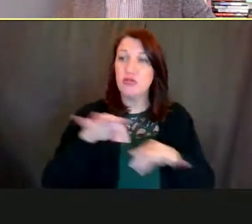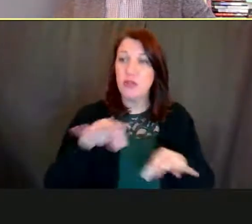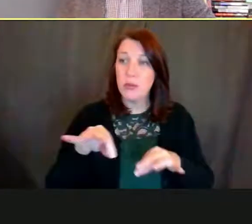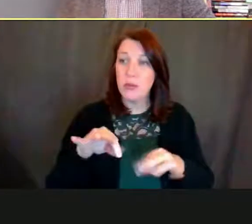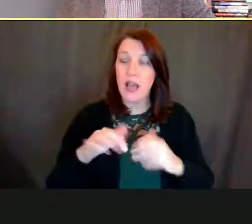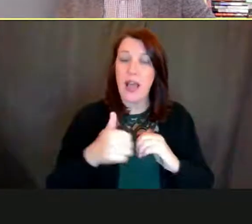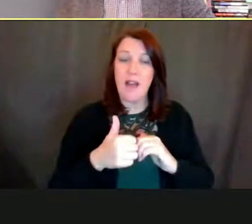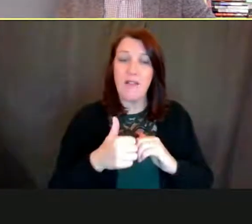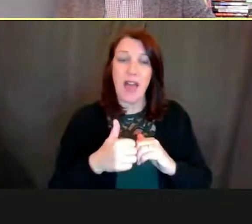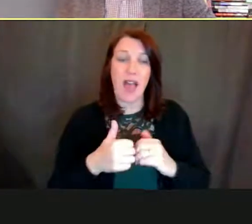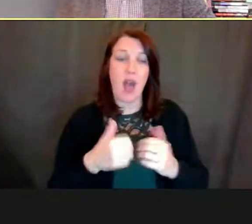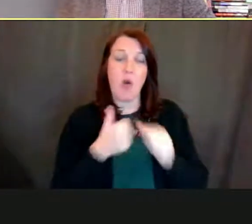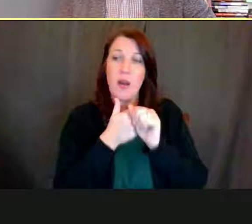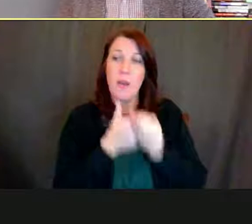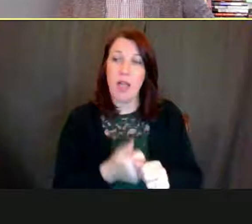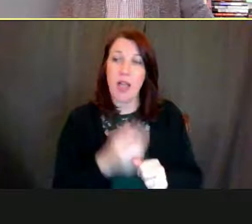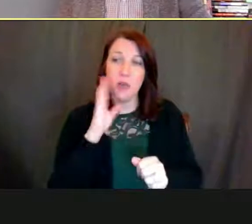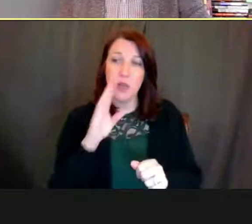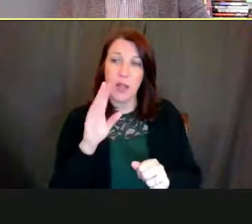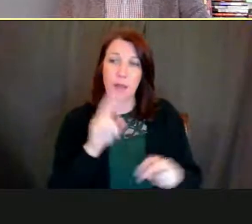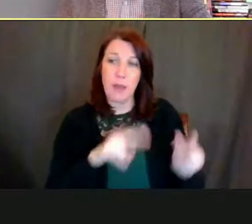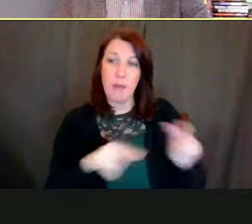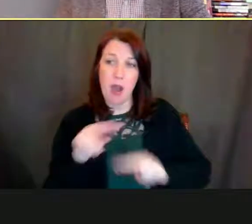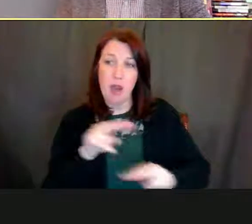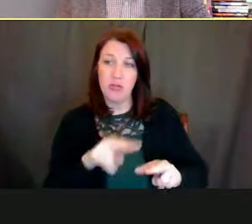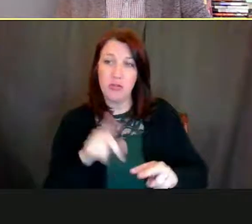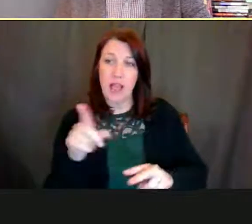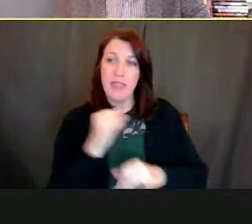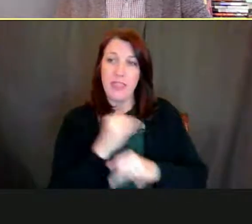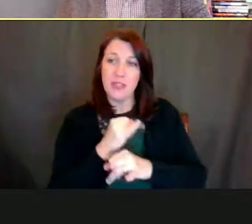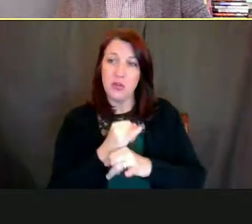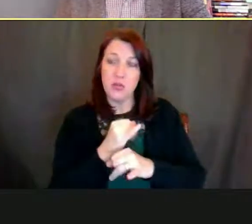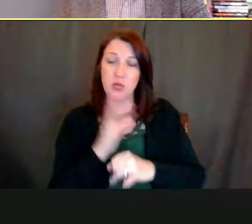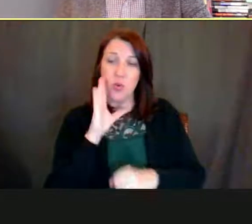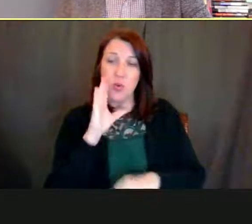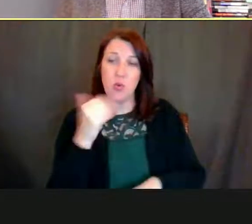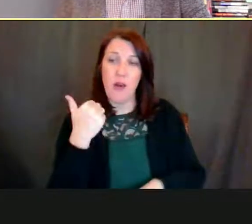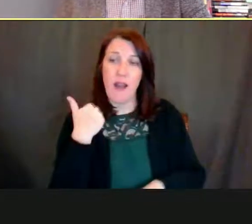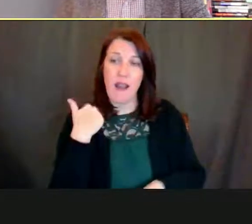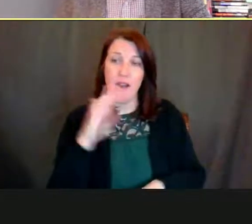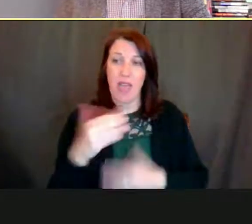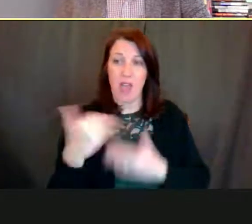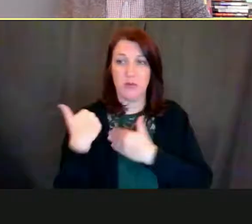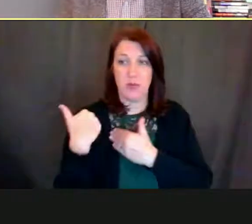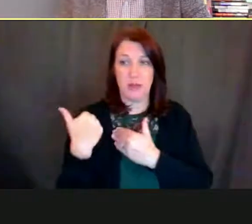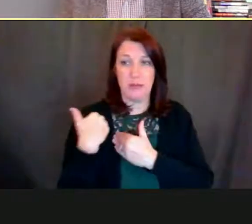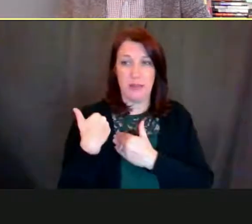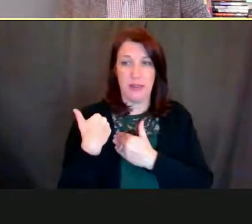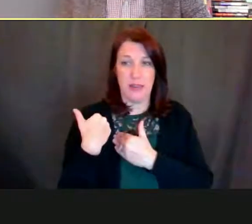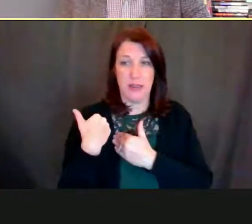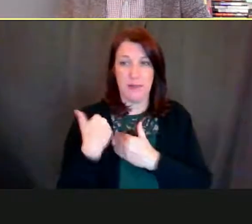how compliance will be monitored at the institution and who will have that responsibility.